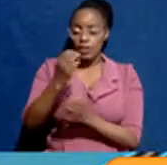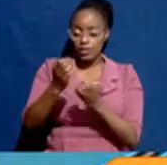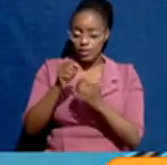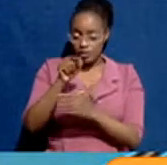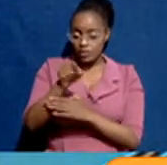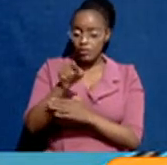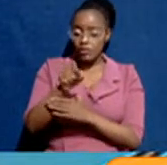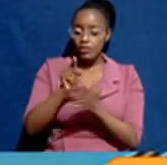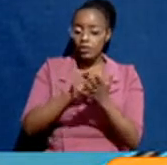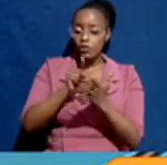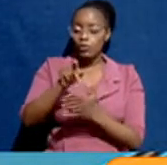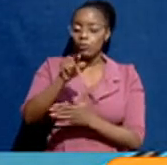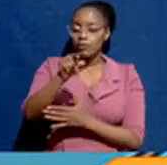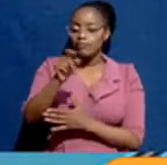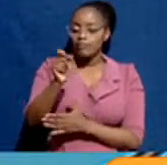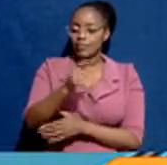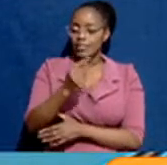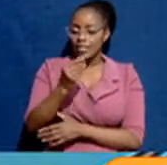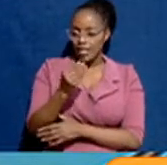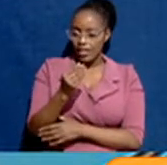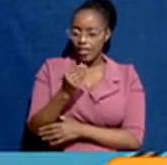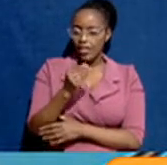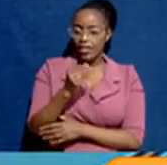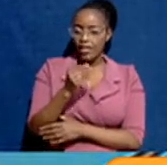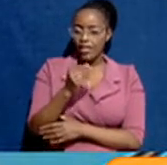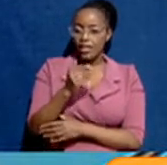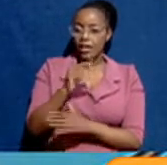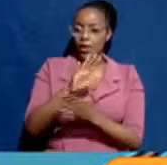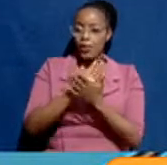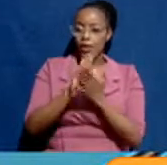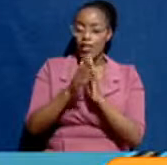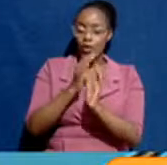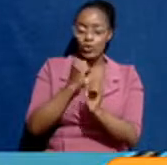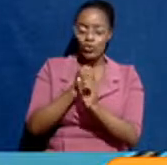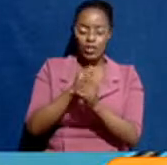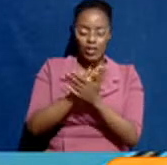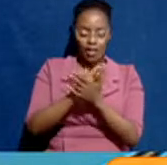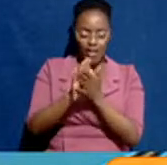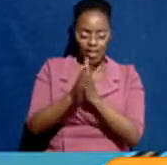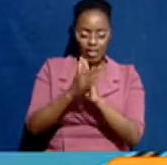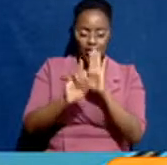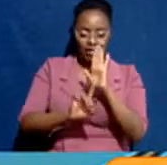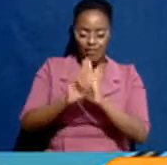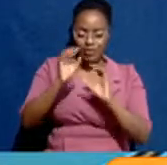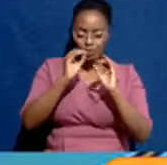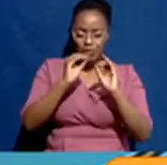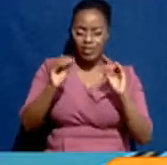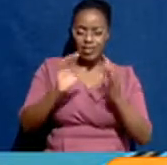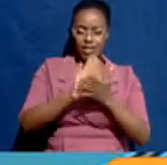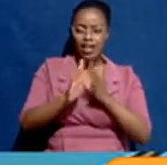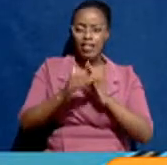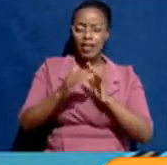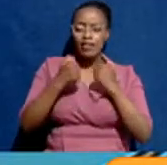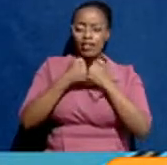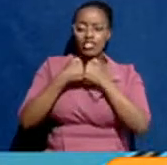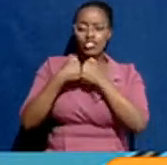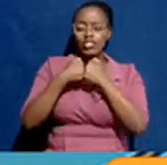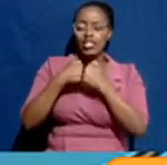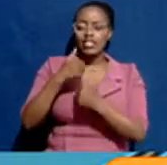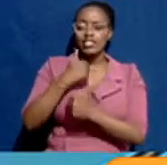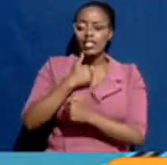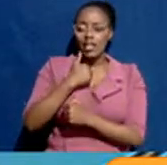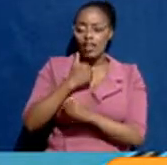to service salaries. Of course, without doing any development. So we have been having challenges in